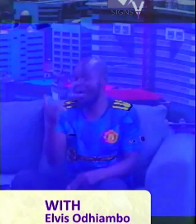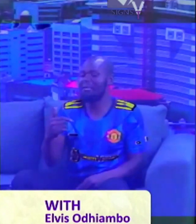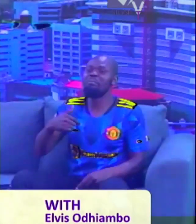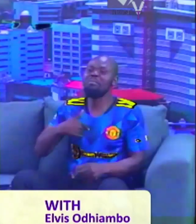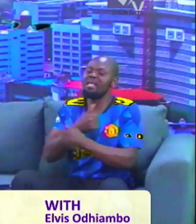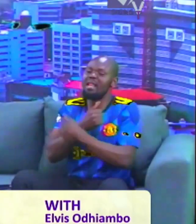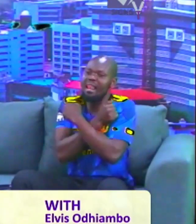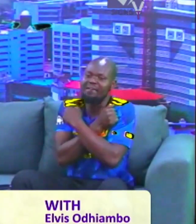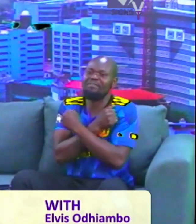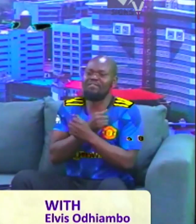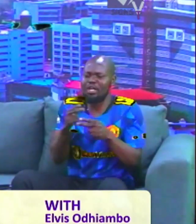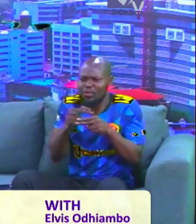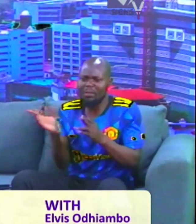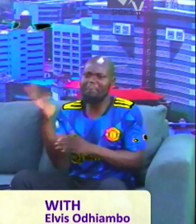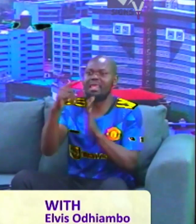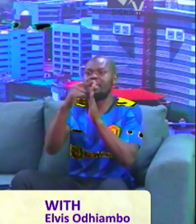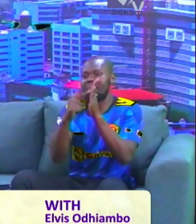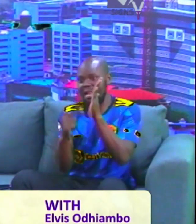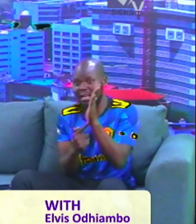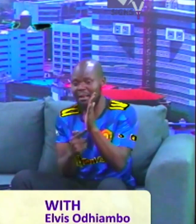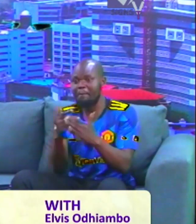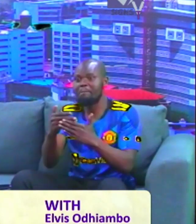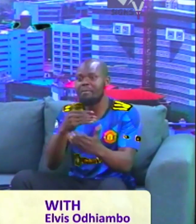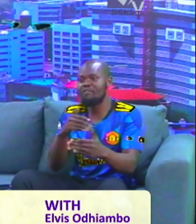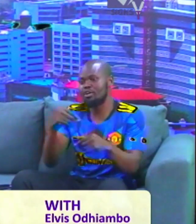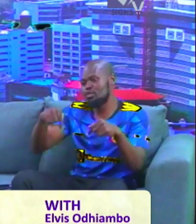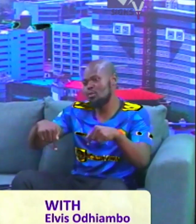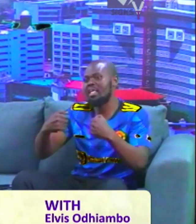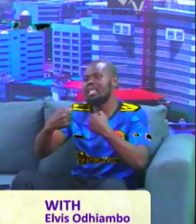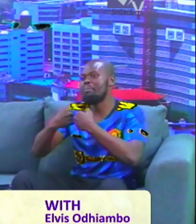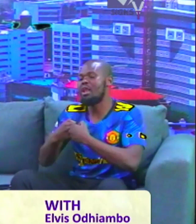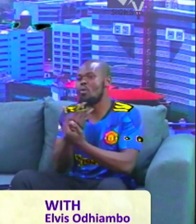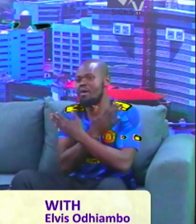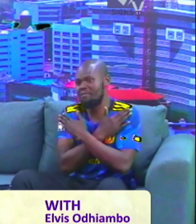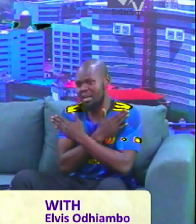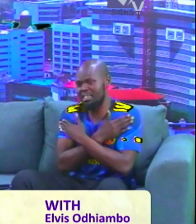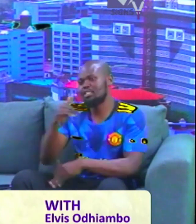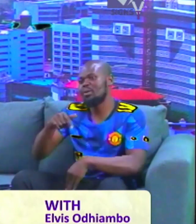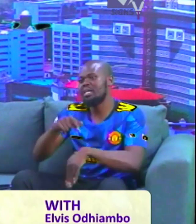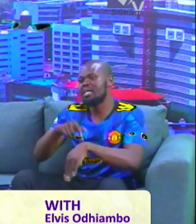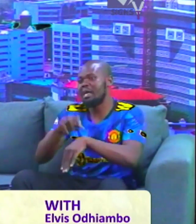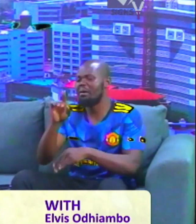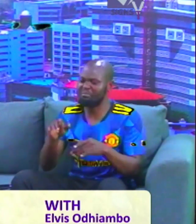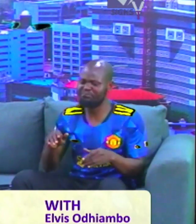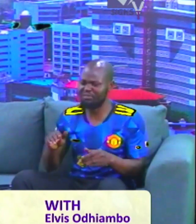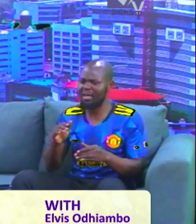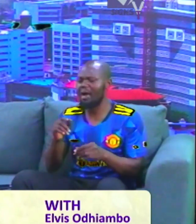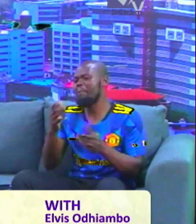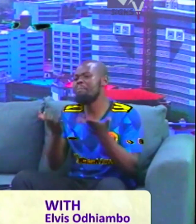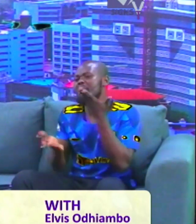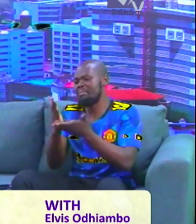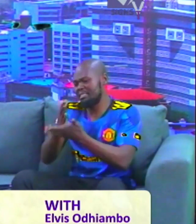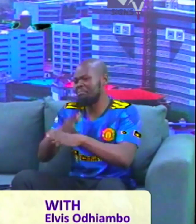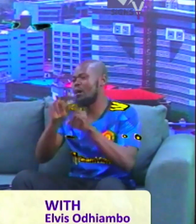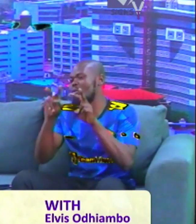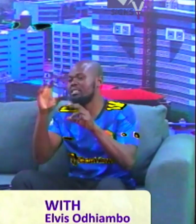well, because we are really waiting, because now the EPL is coming back soon next week, and we'll have a